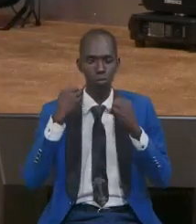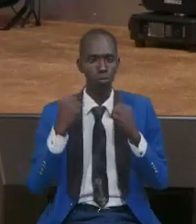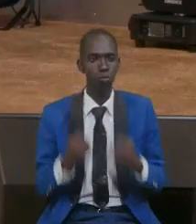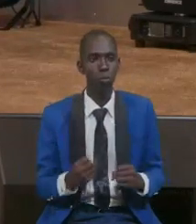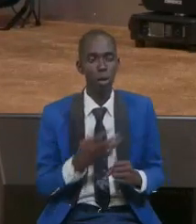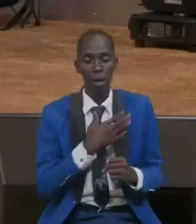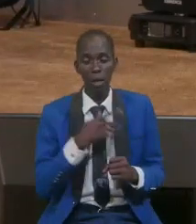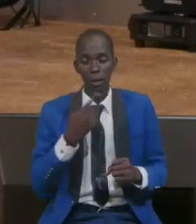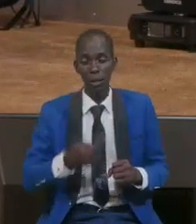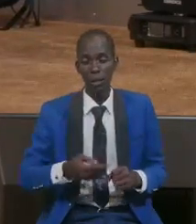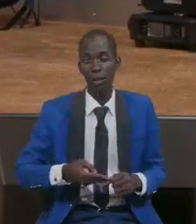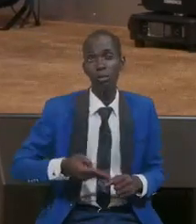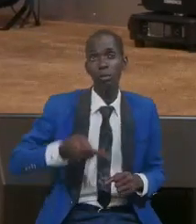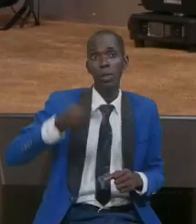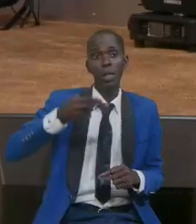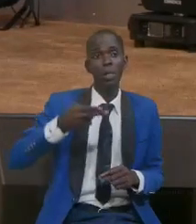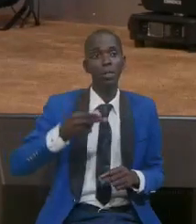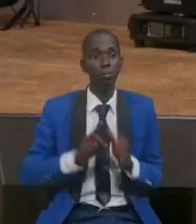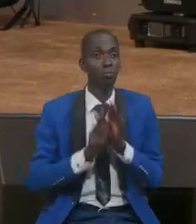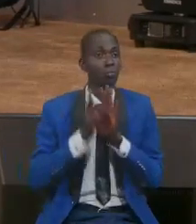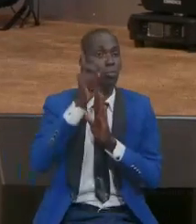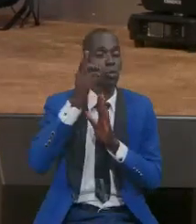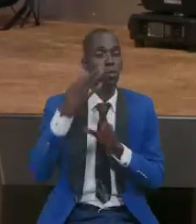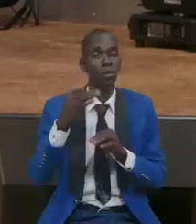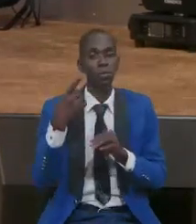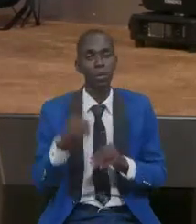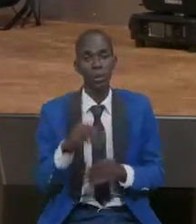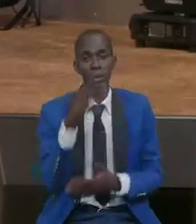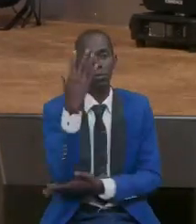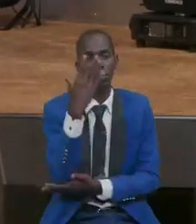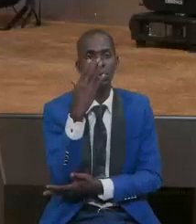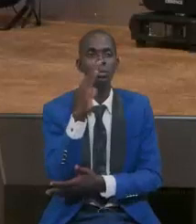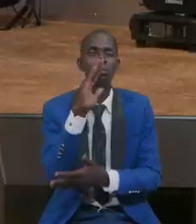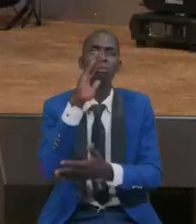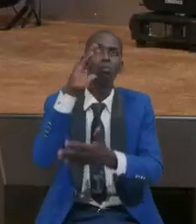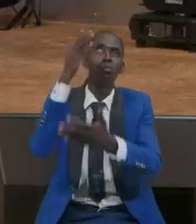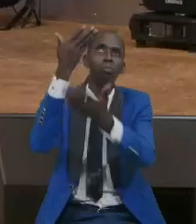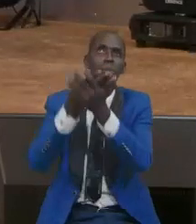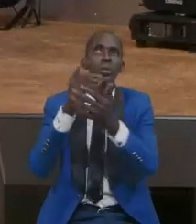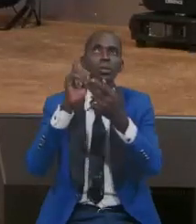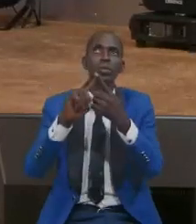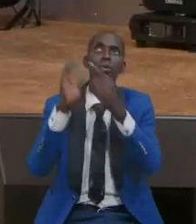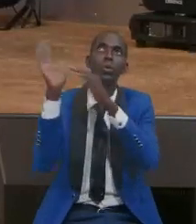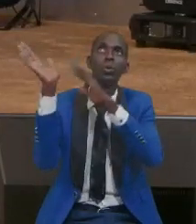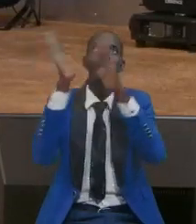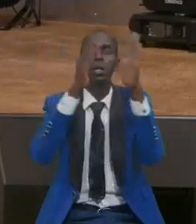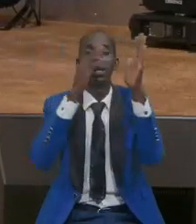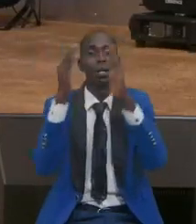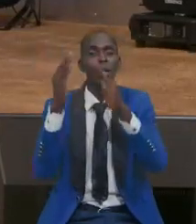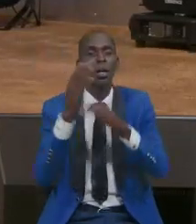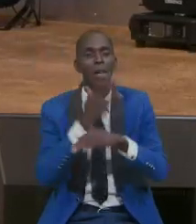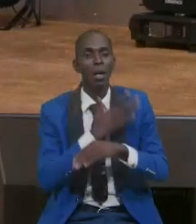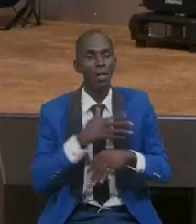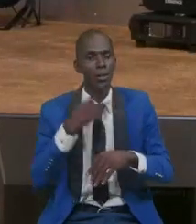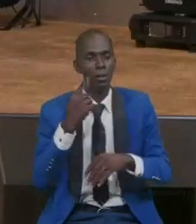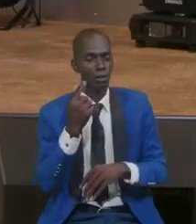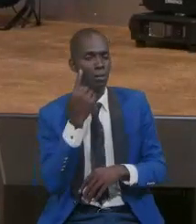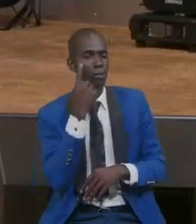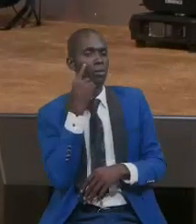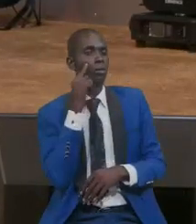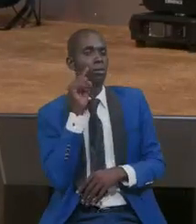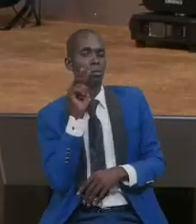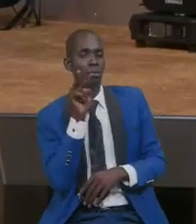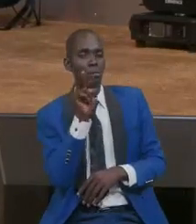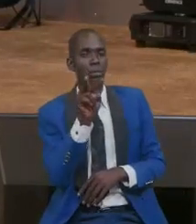height thereof reached unto heaven, reached unto the skies, and the sight thereof to